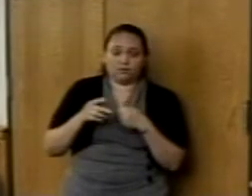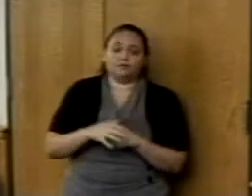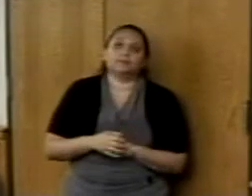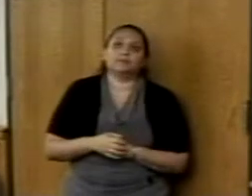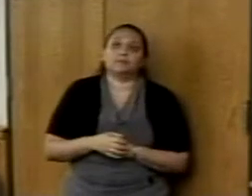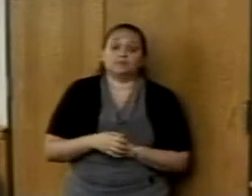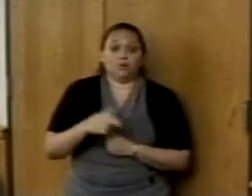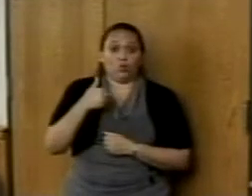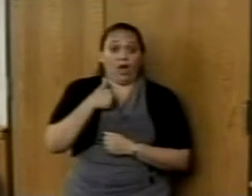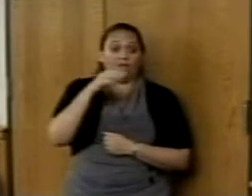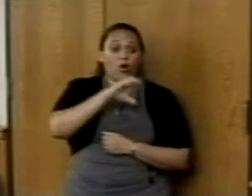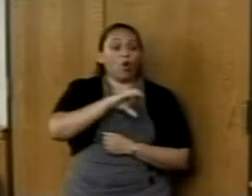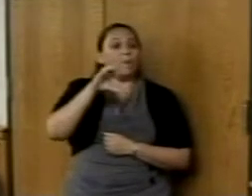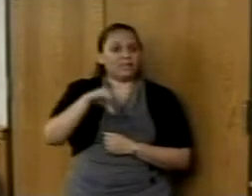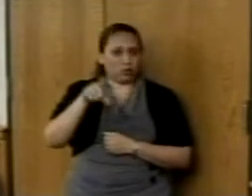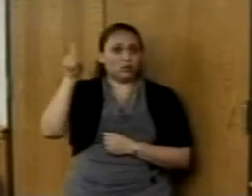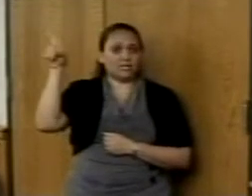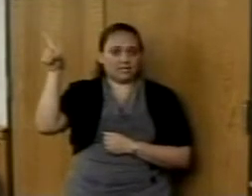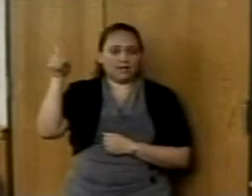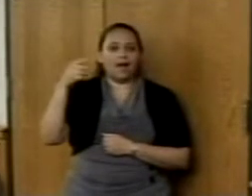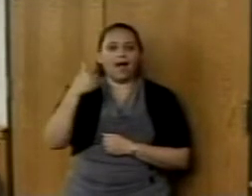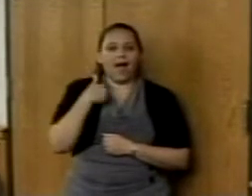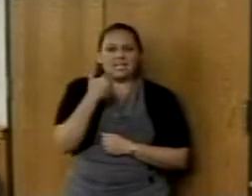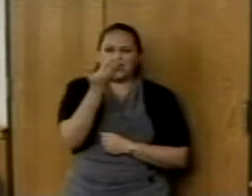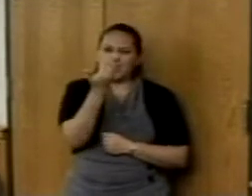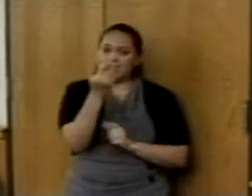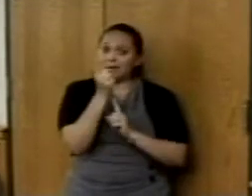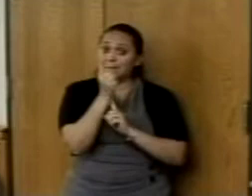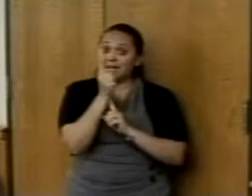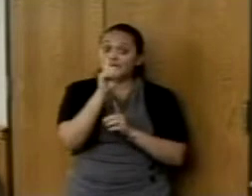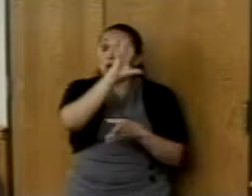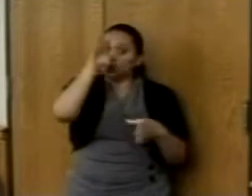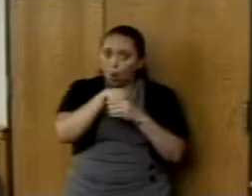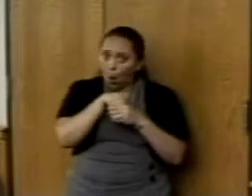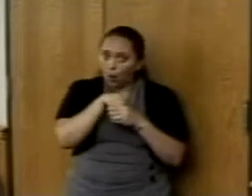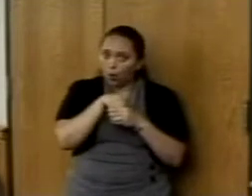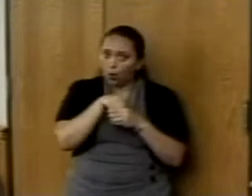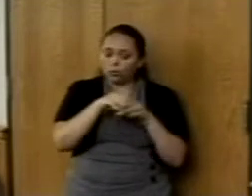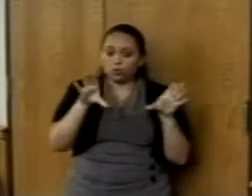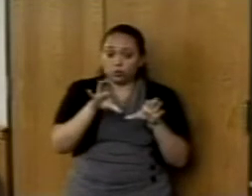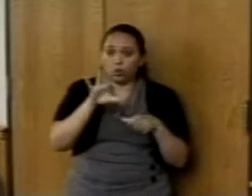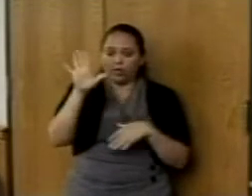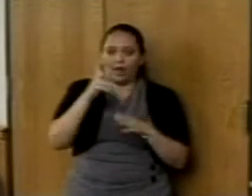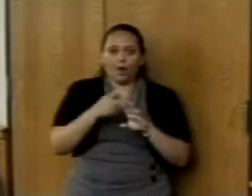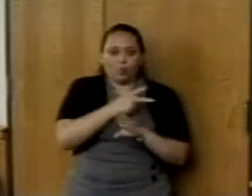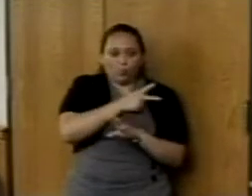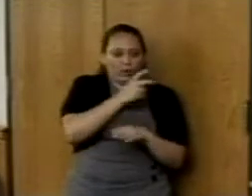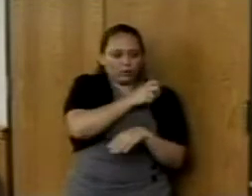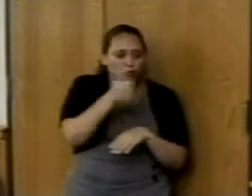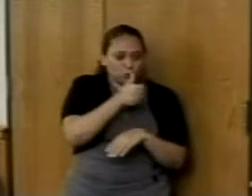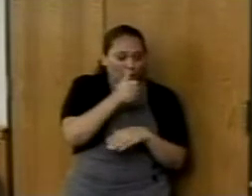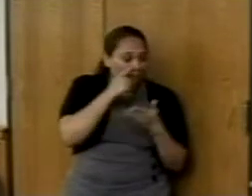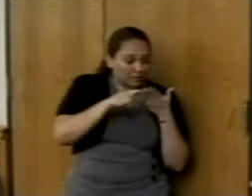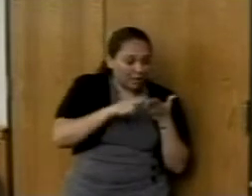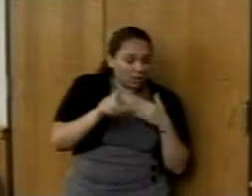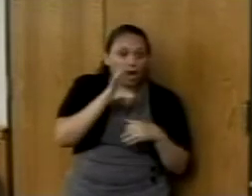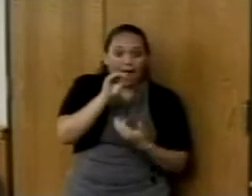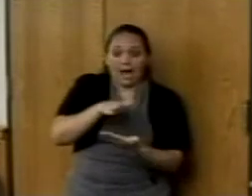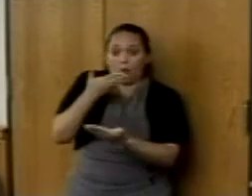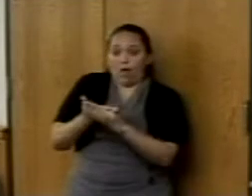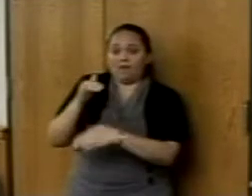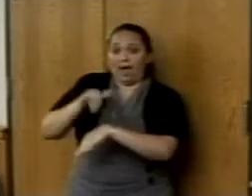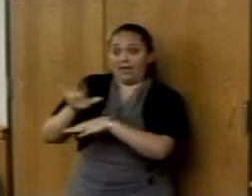You have Corpus Christi, who has 15 minutes total to do their pre-trip inspection and arrive